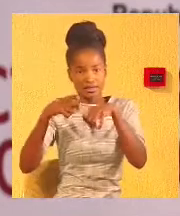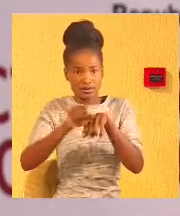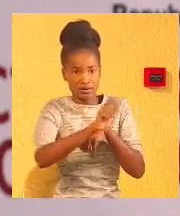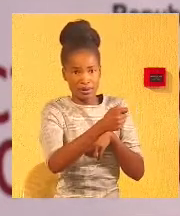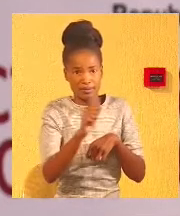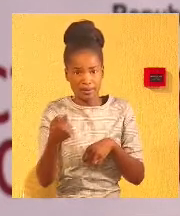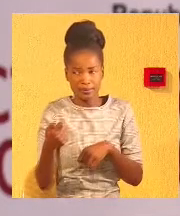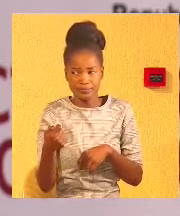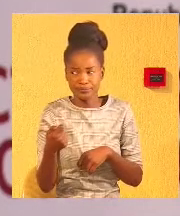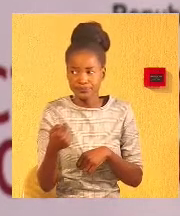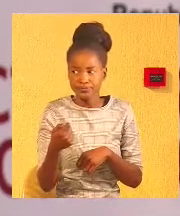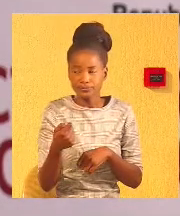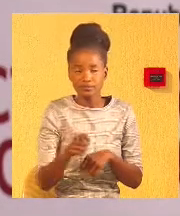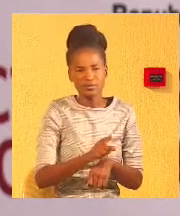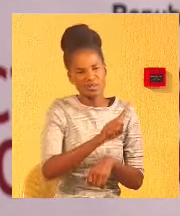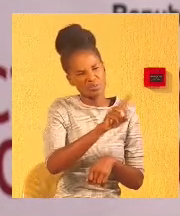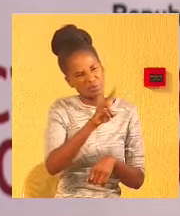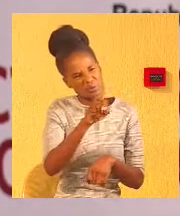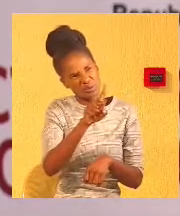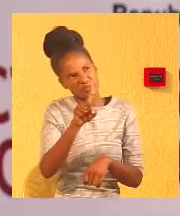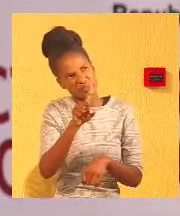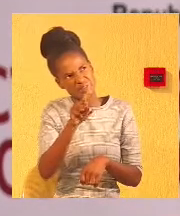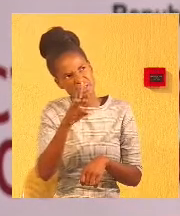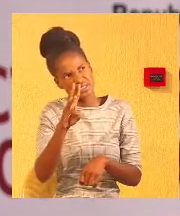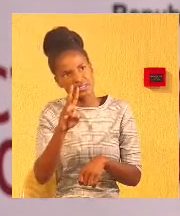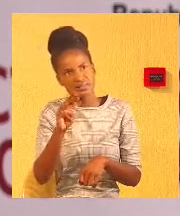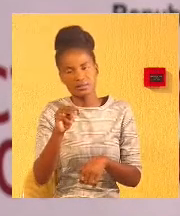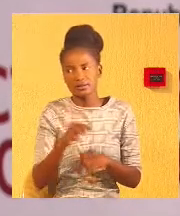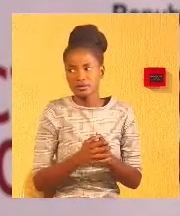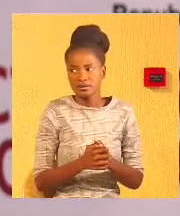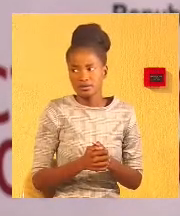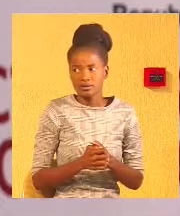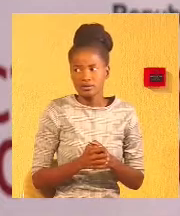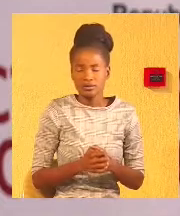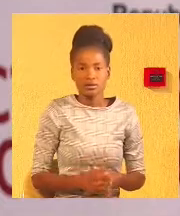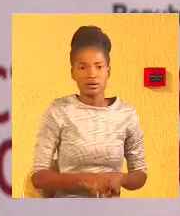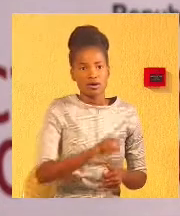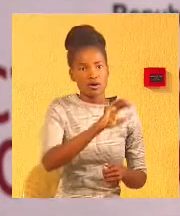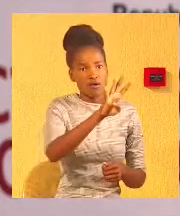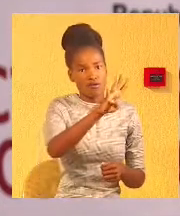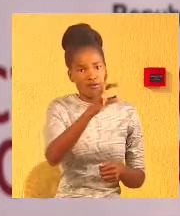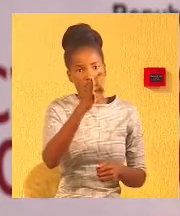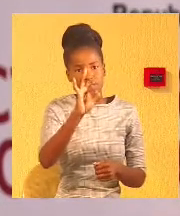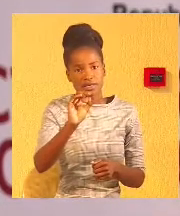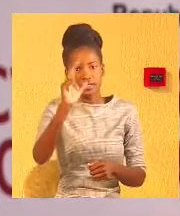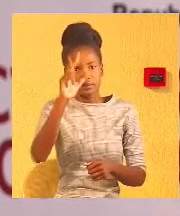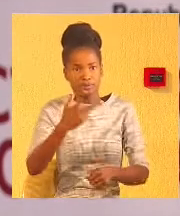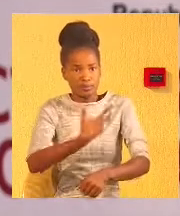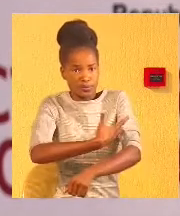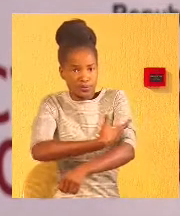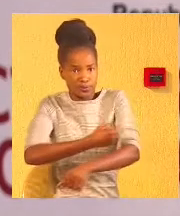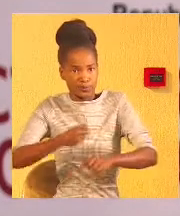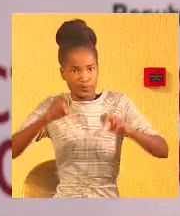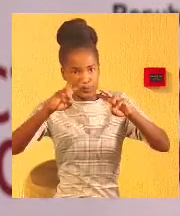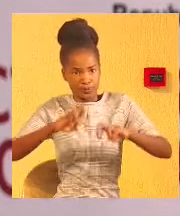16th of March, there were 49 cases that were tested, but